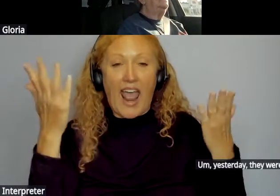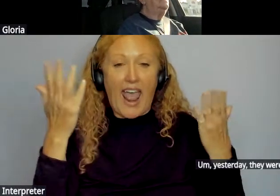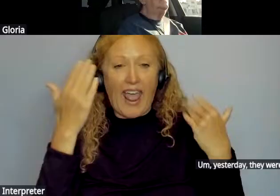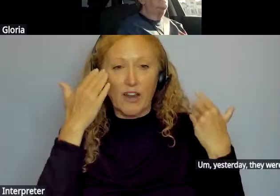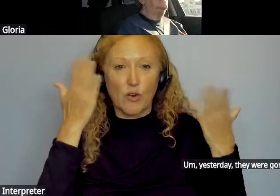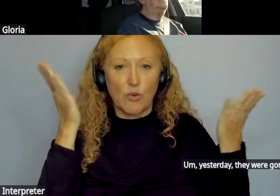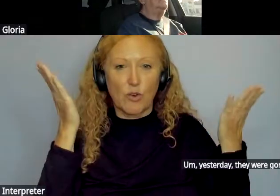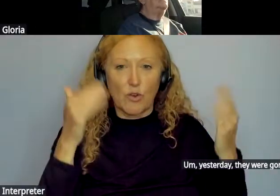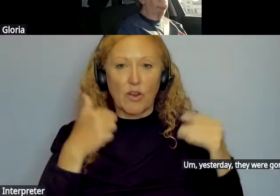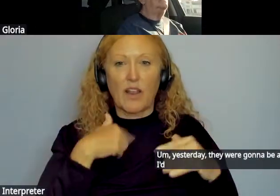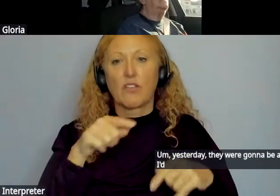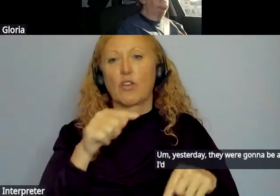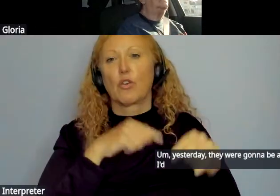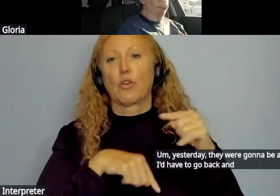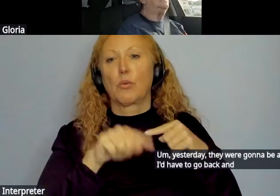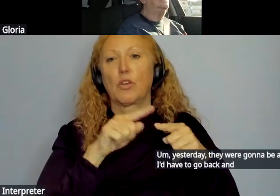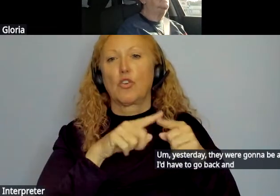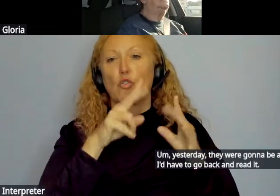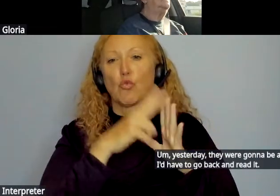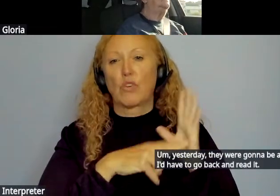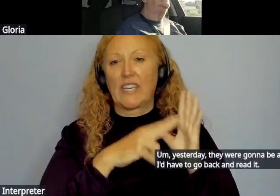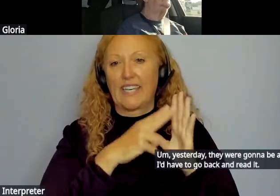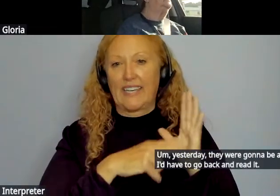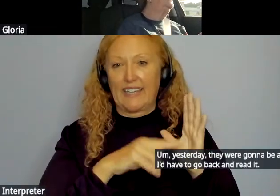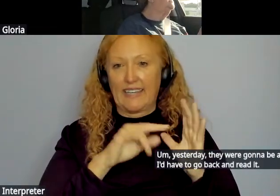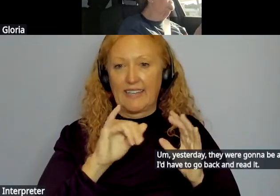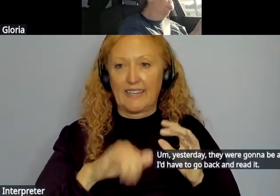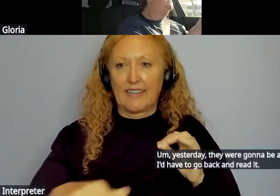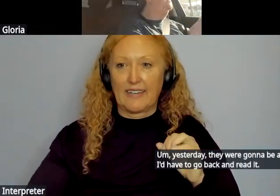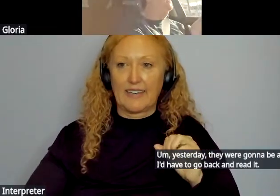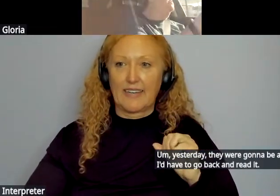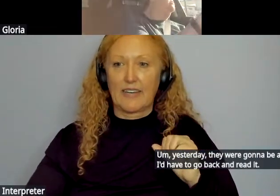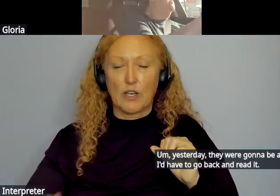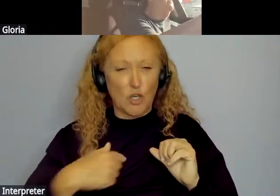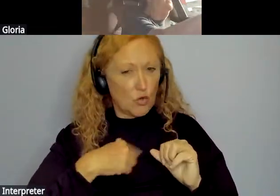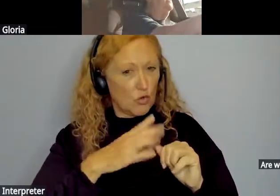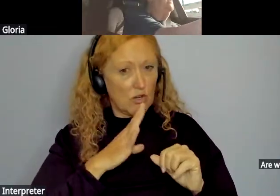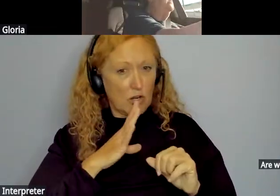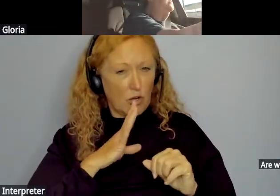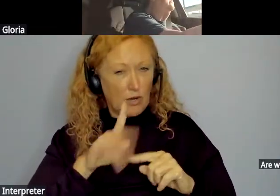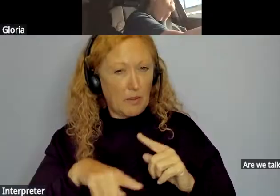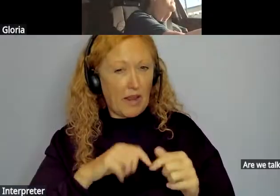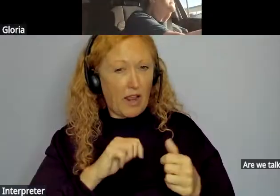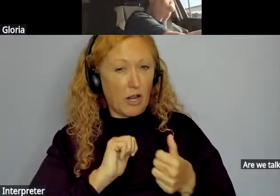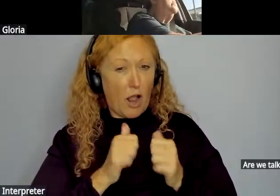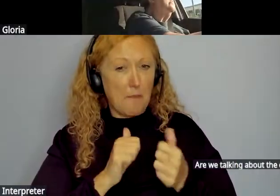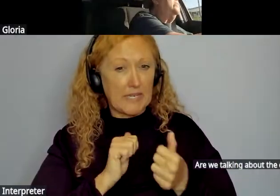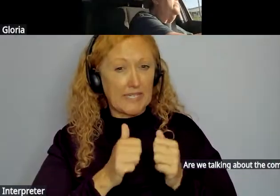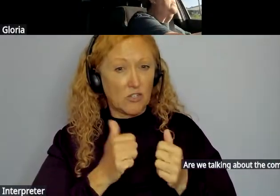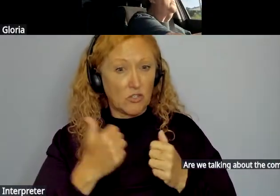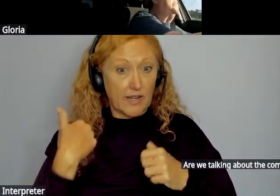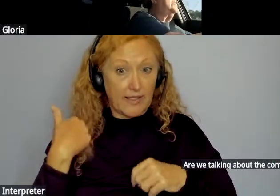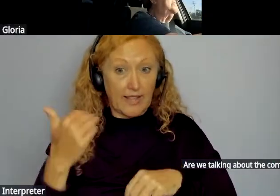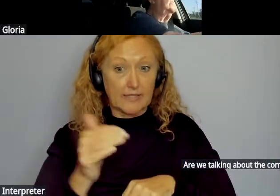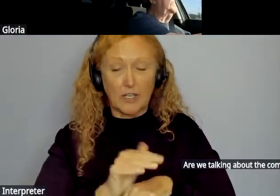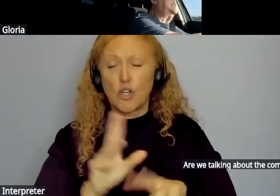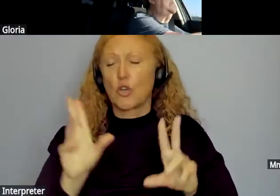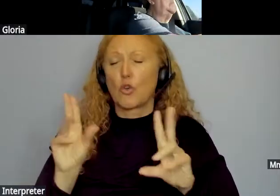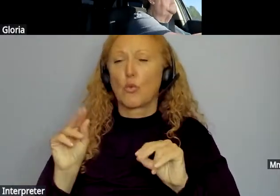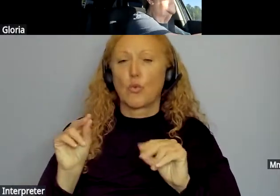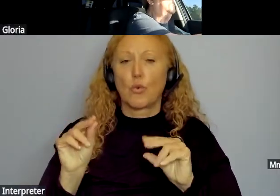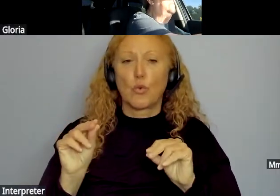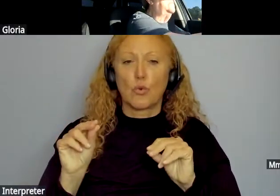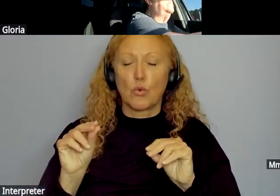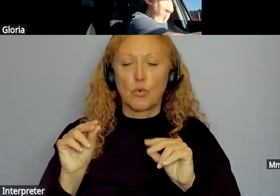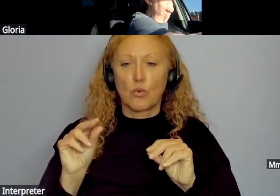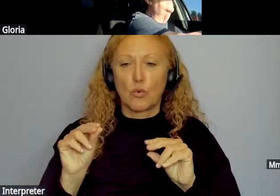I don't know because I'd have to go back and read it. Are we talking about the competition that started last night? Mm-mm. No,